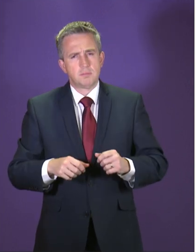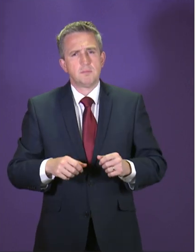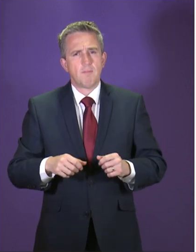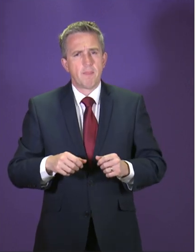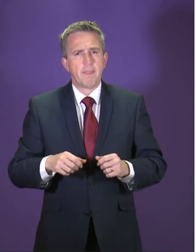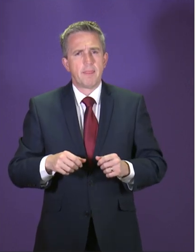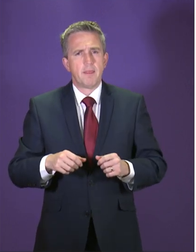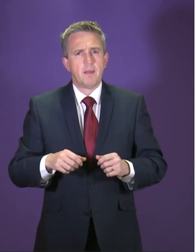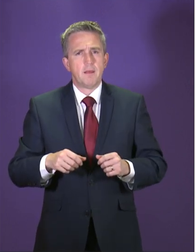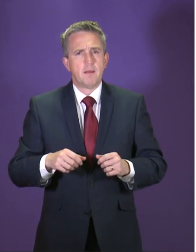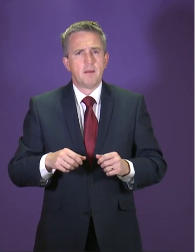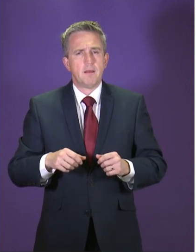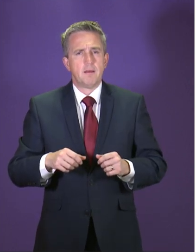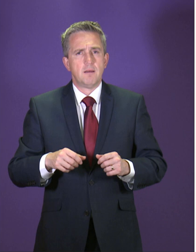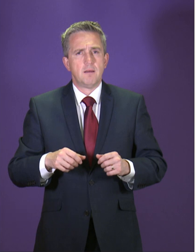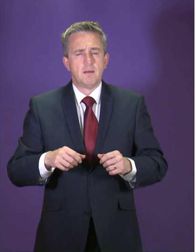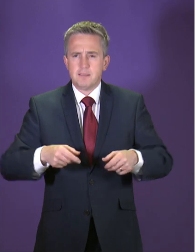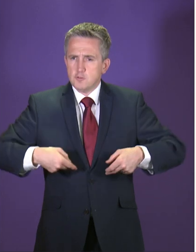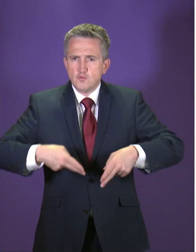the people went in the street.